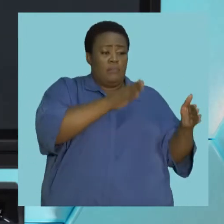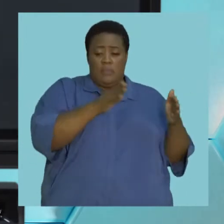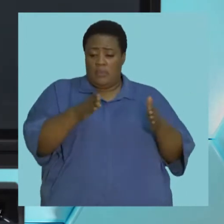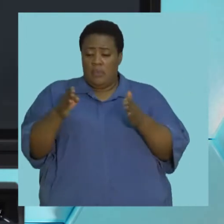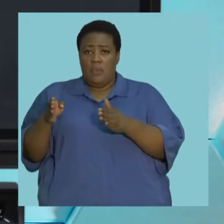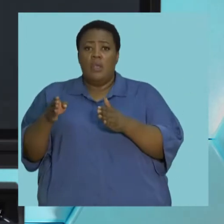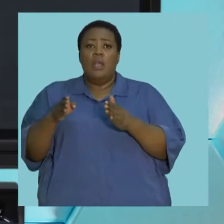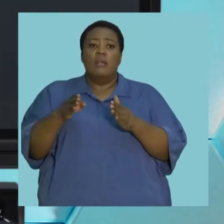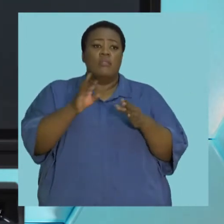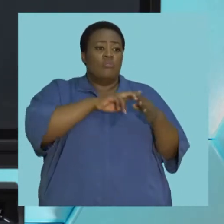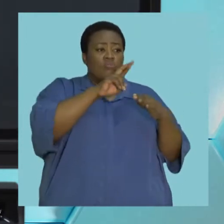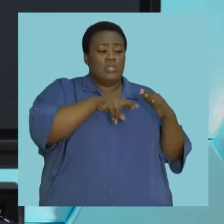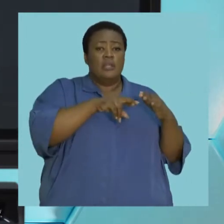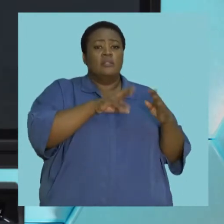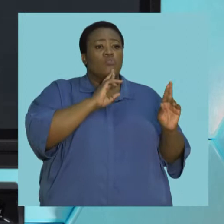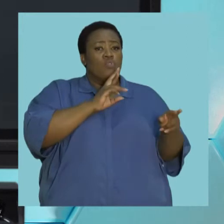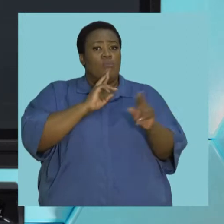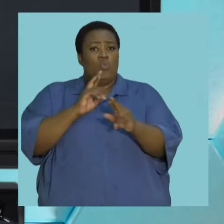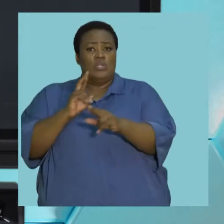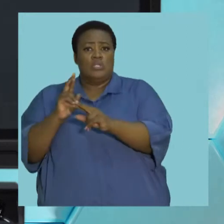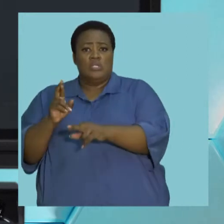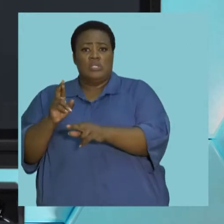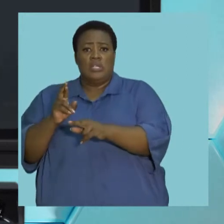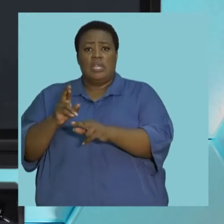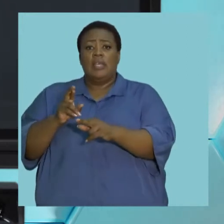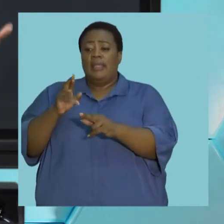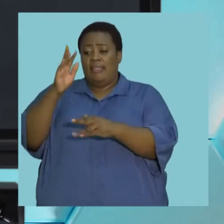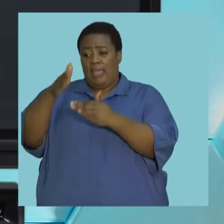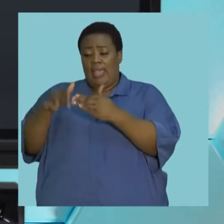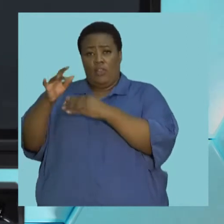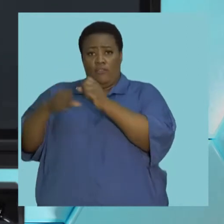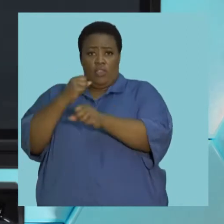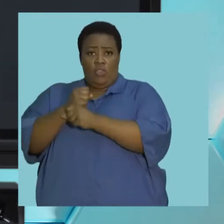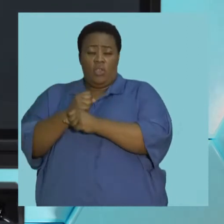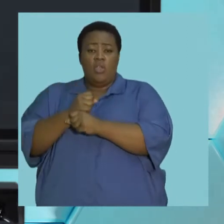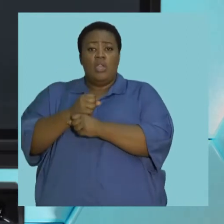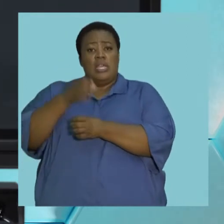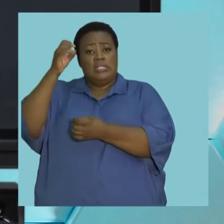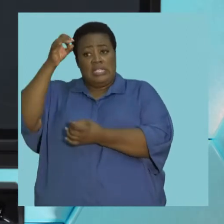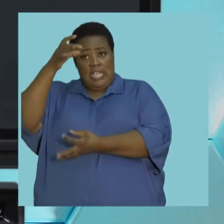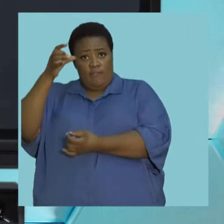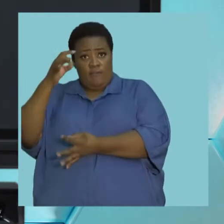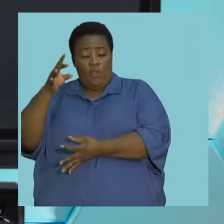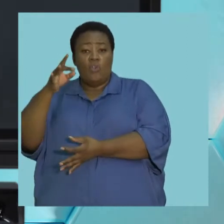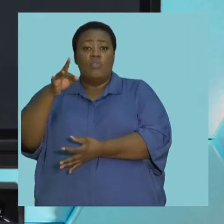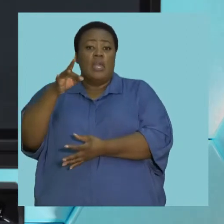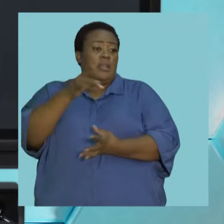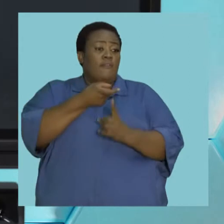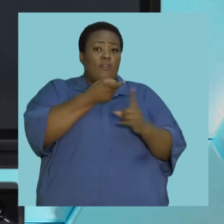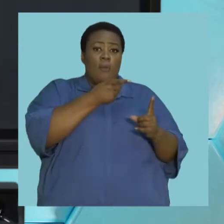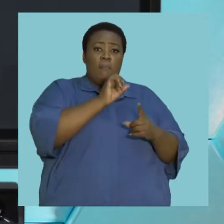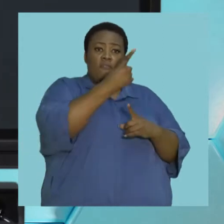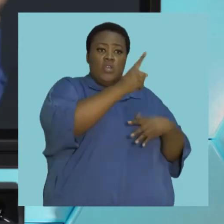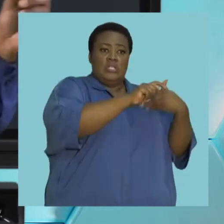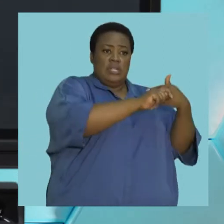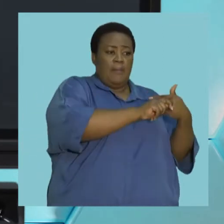is presenting the data. Your report that you get at the end of the year is data that's consolidated and presented together to determine